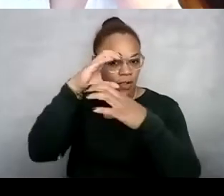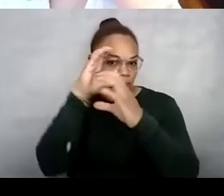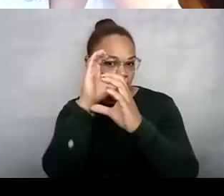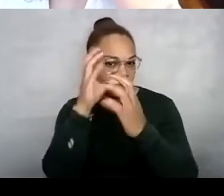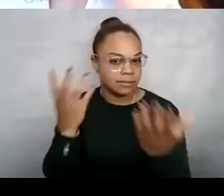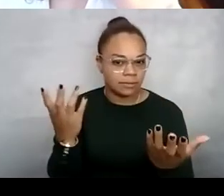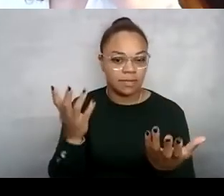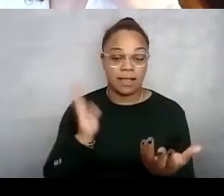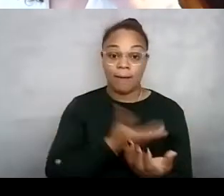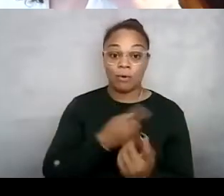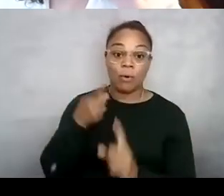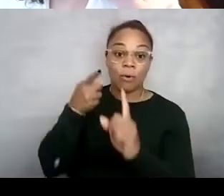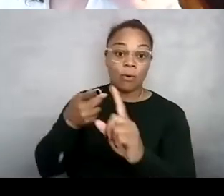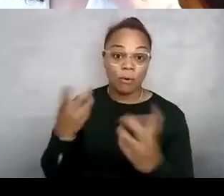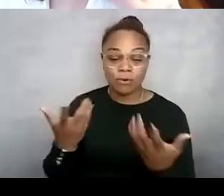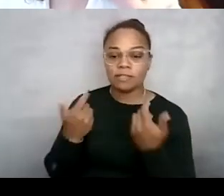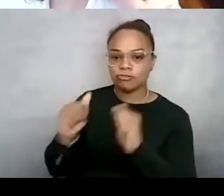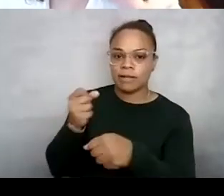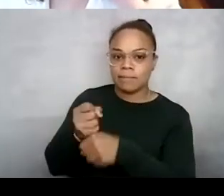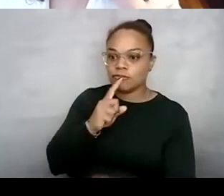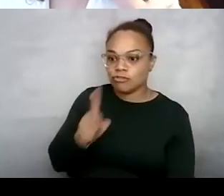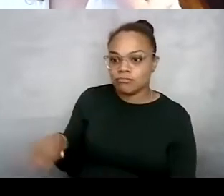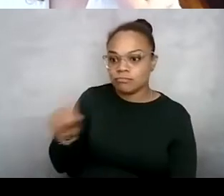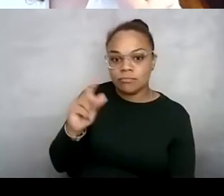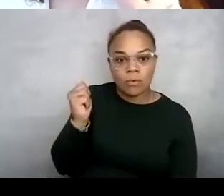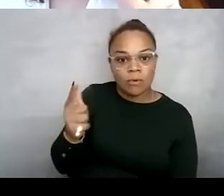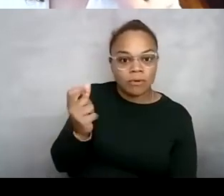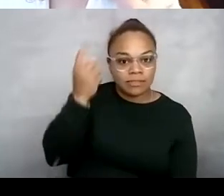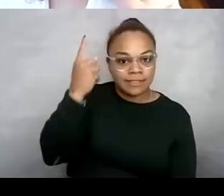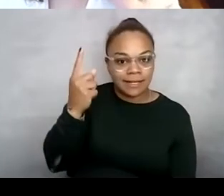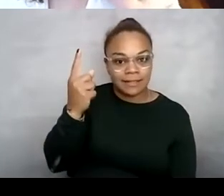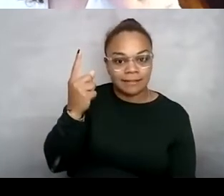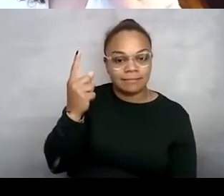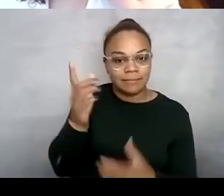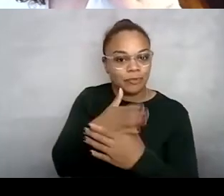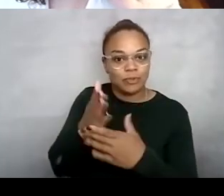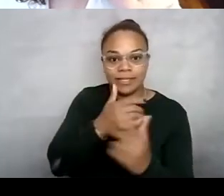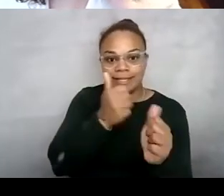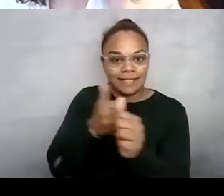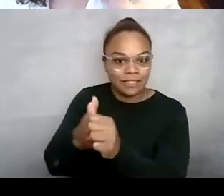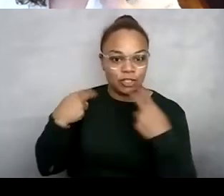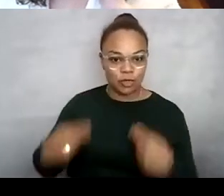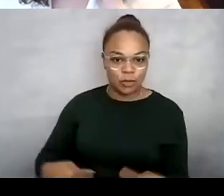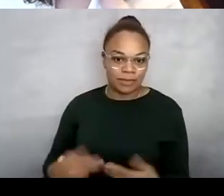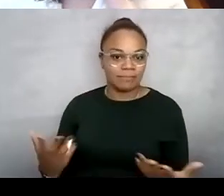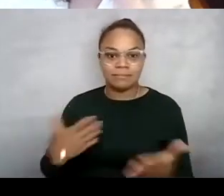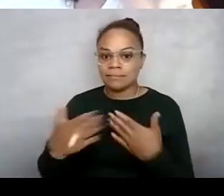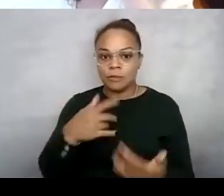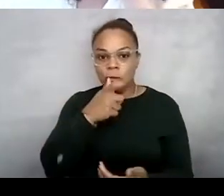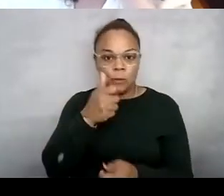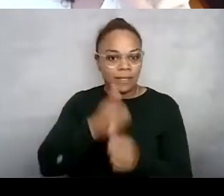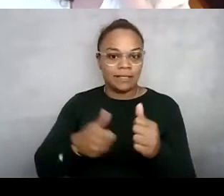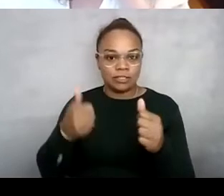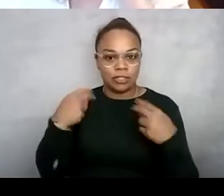human to another, so it won't matter who the other human is. I'll stop there. Thank you. Nadine. Oh,